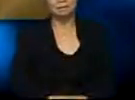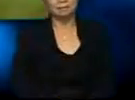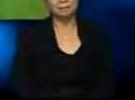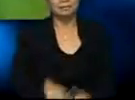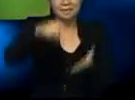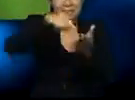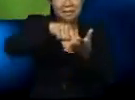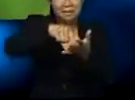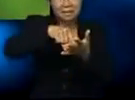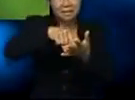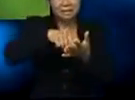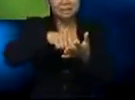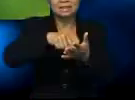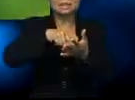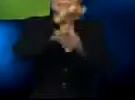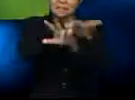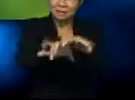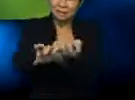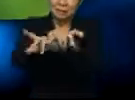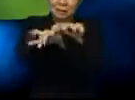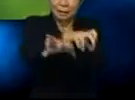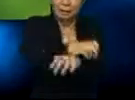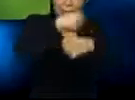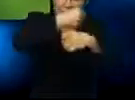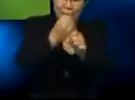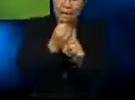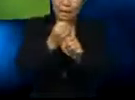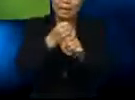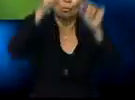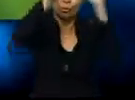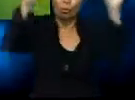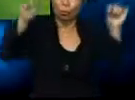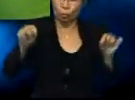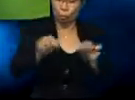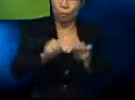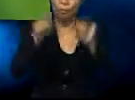This is a spider. It is making a web.